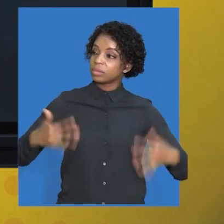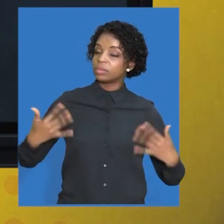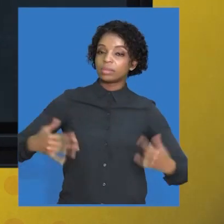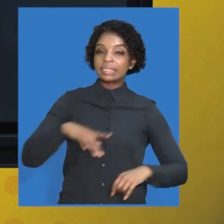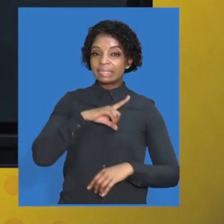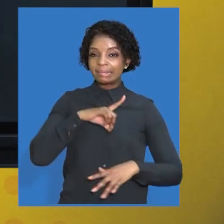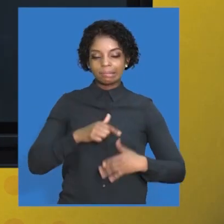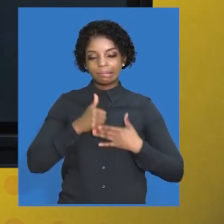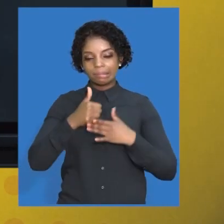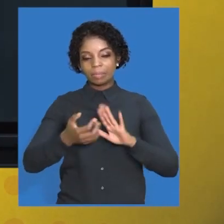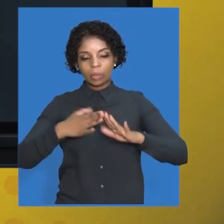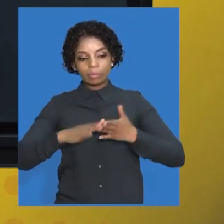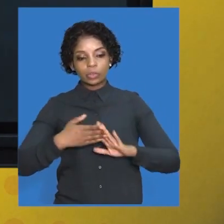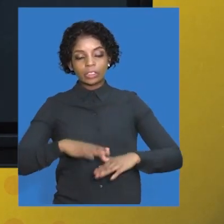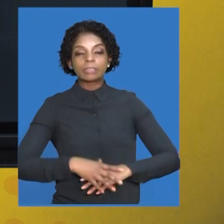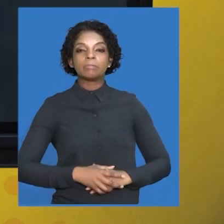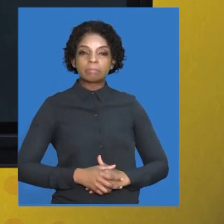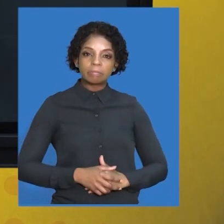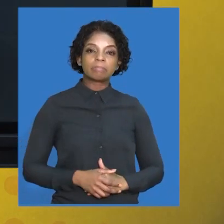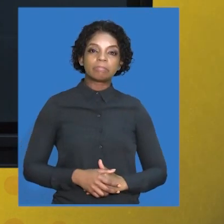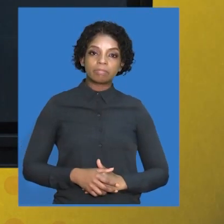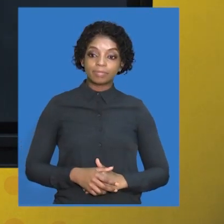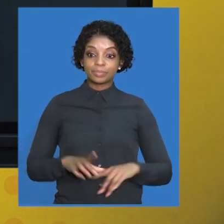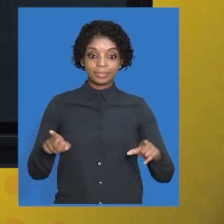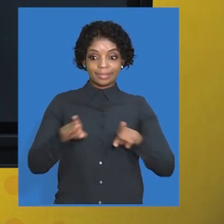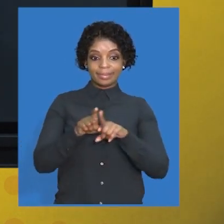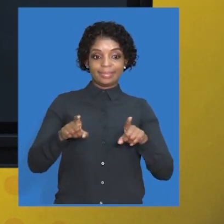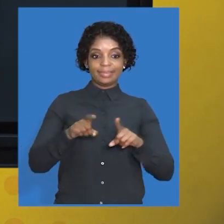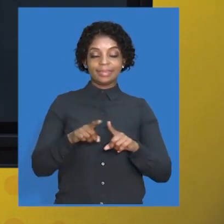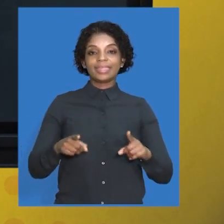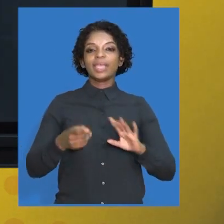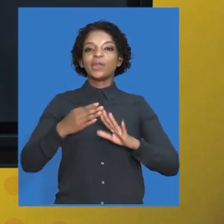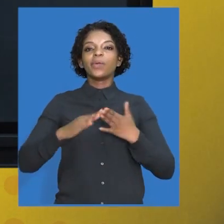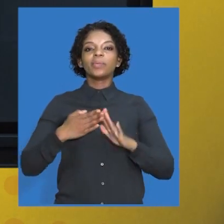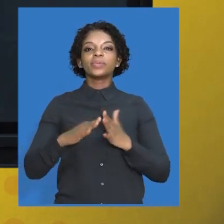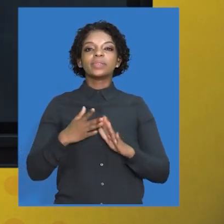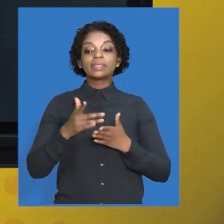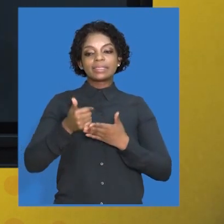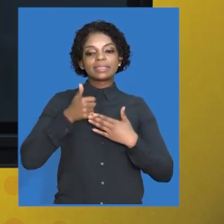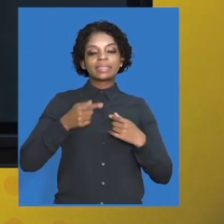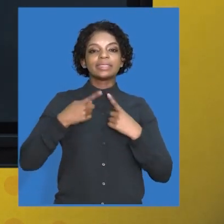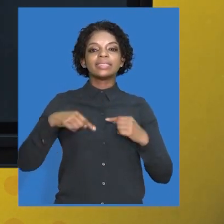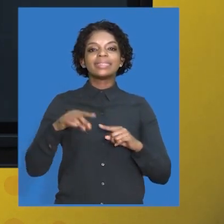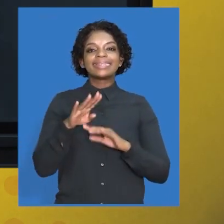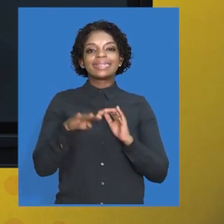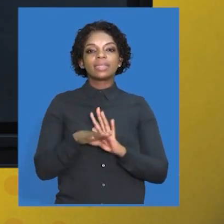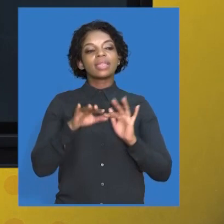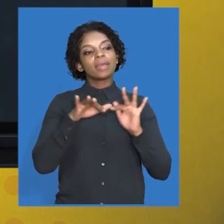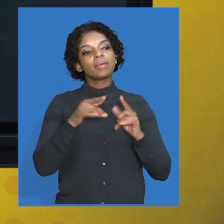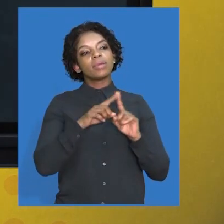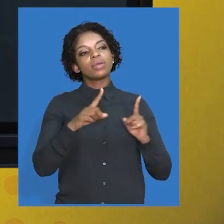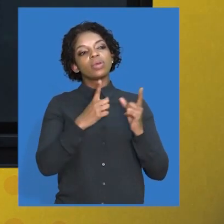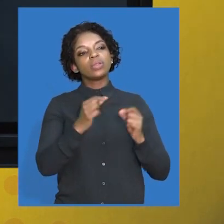community, the community will rather support us than someone that isn't doing anything for the community. So we've got